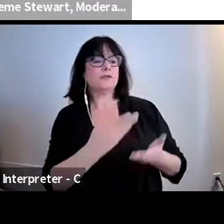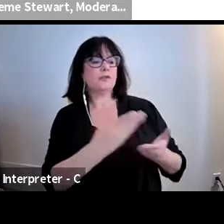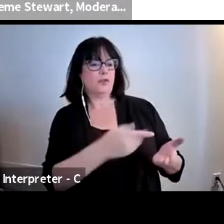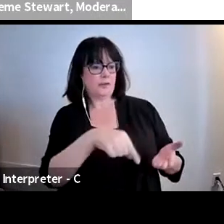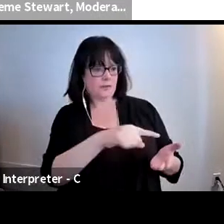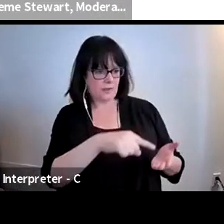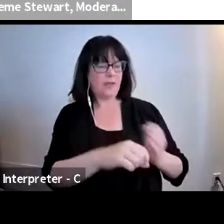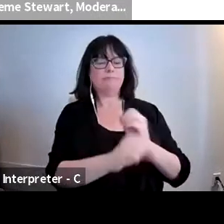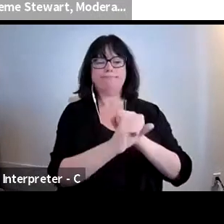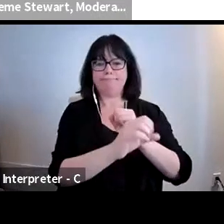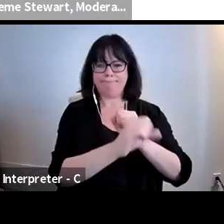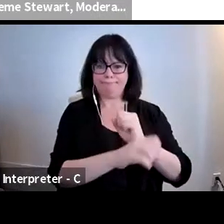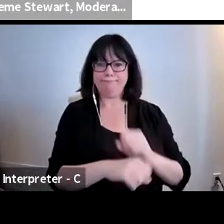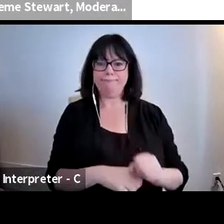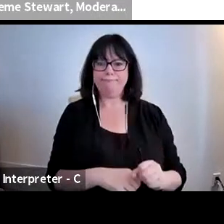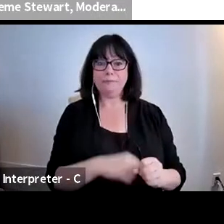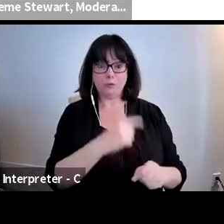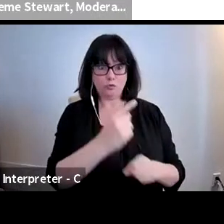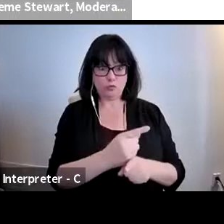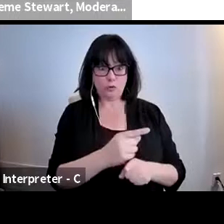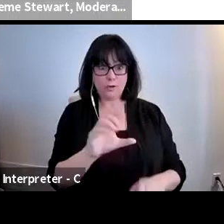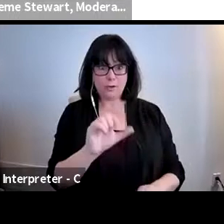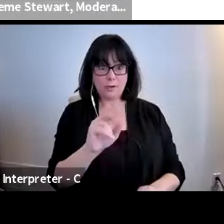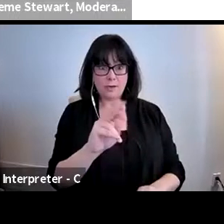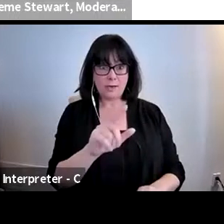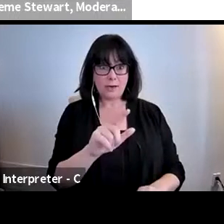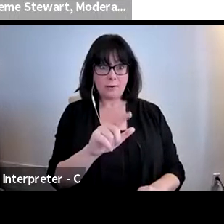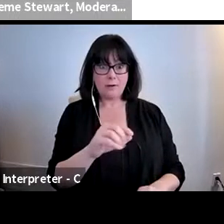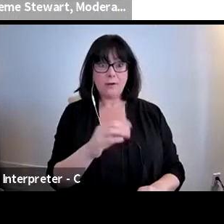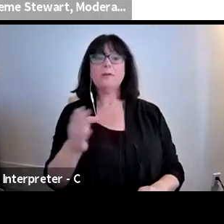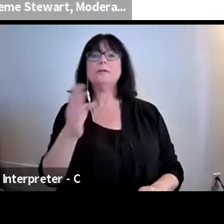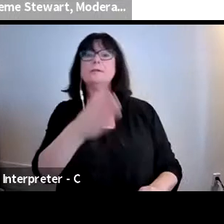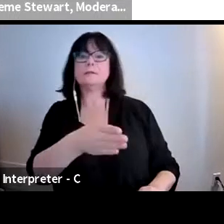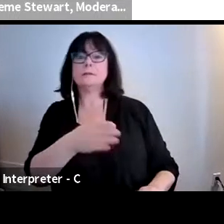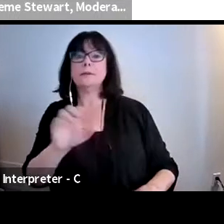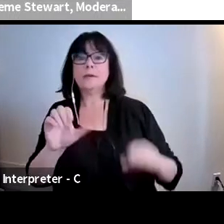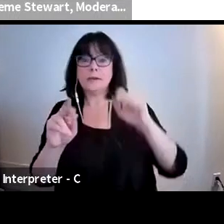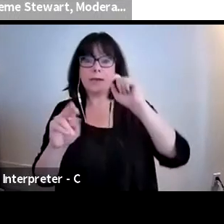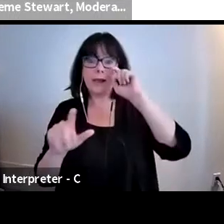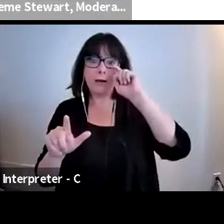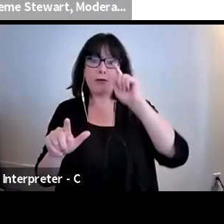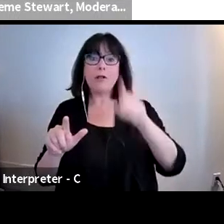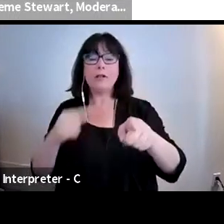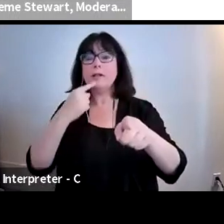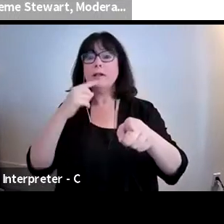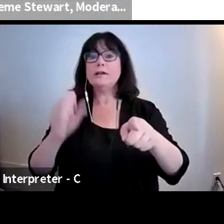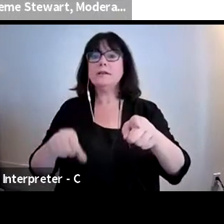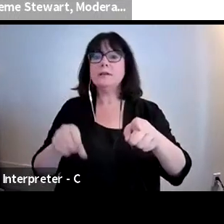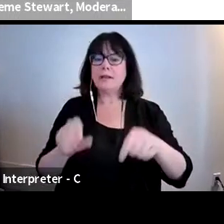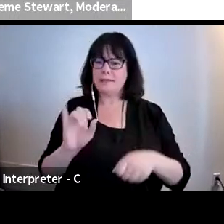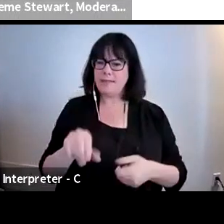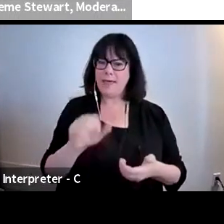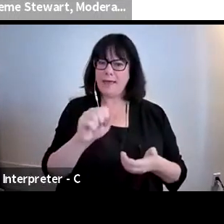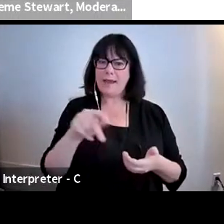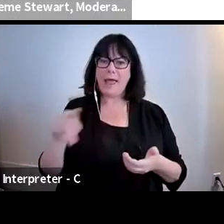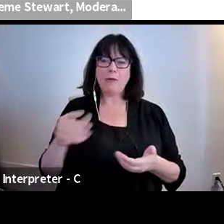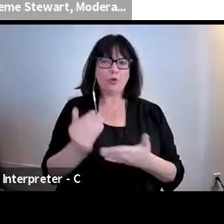Yes, I agree. I think that would make sense. I think the app was I just saw it on my email today, so I think it is quite